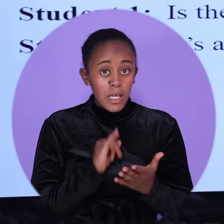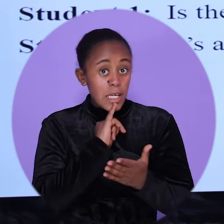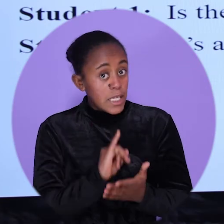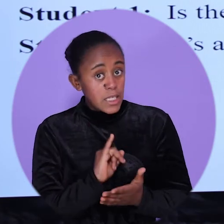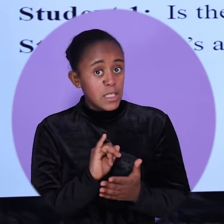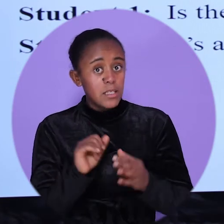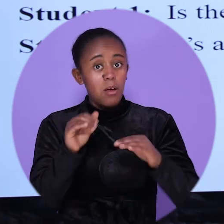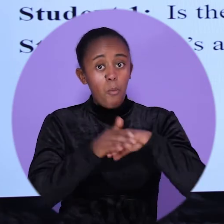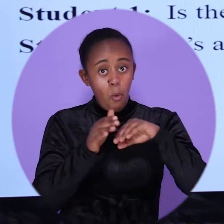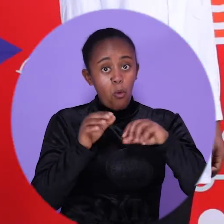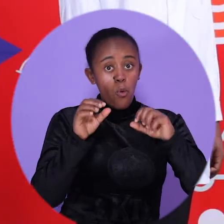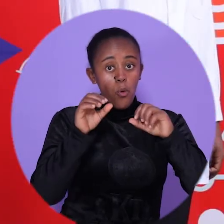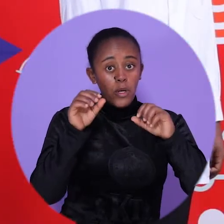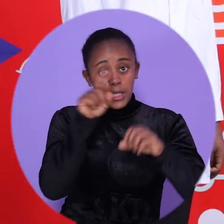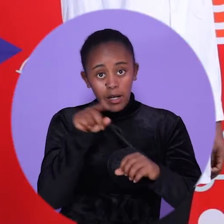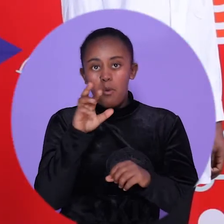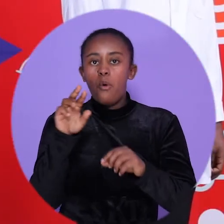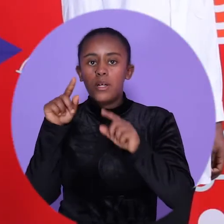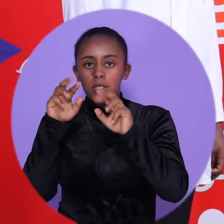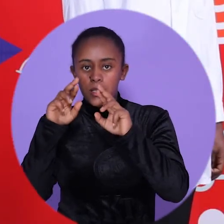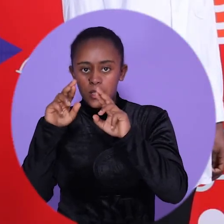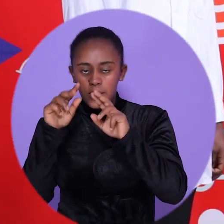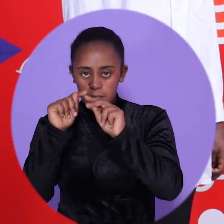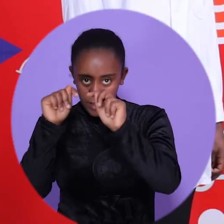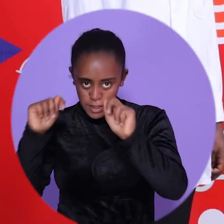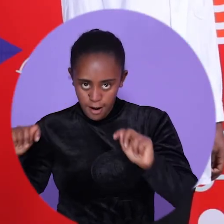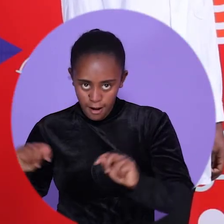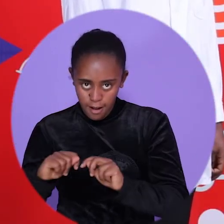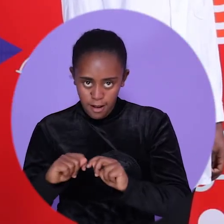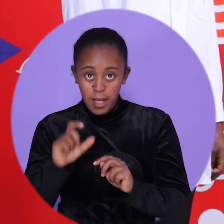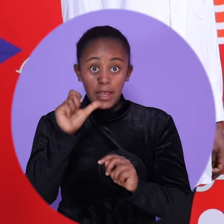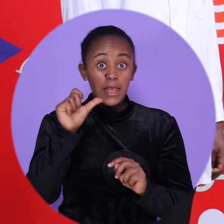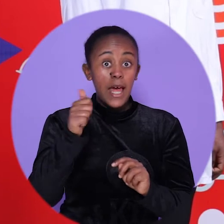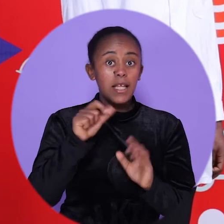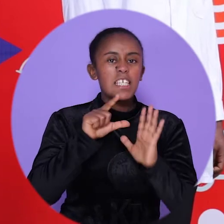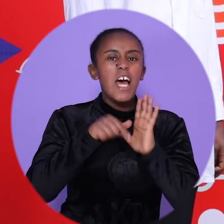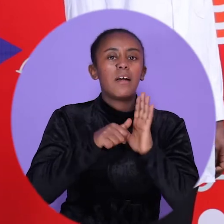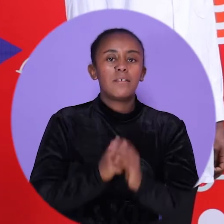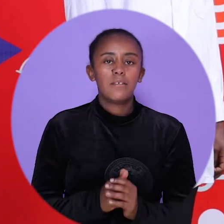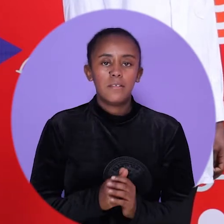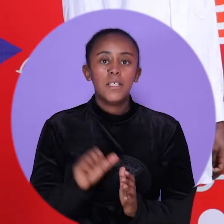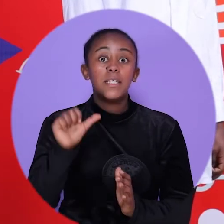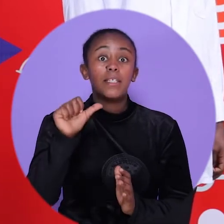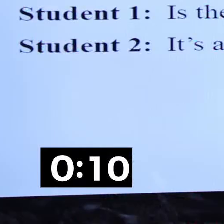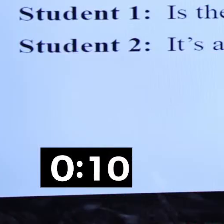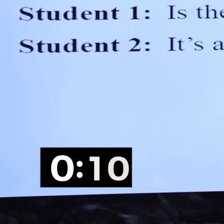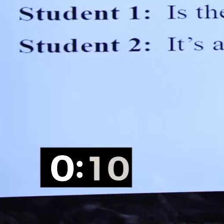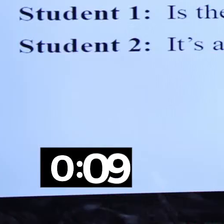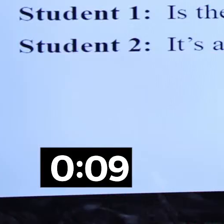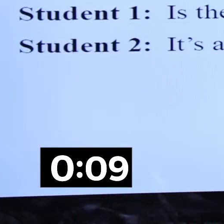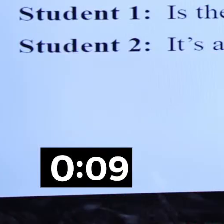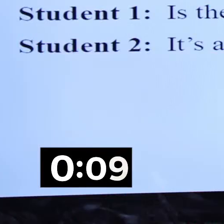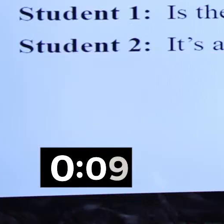a circle or a triangle? I give you 10 seconds to say this sentence.